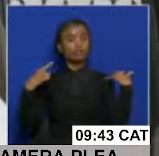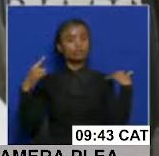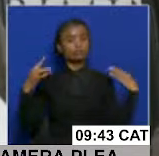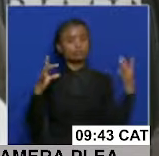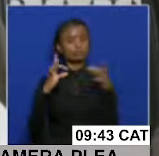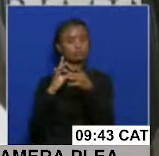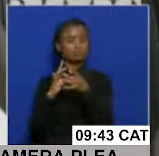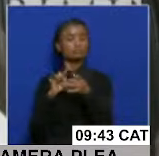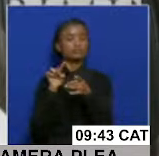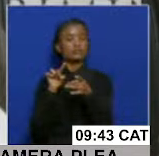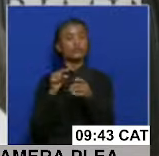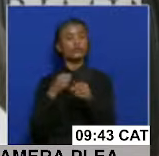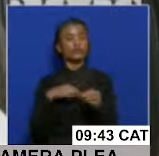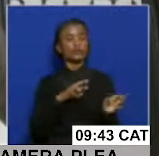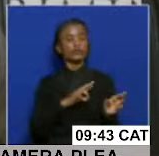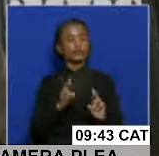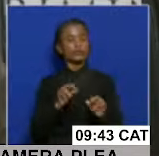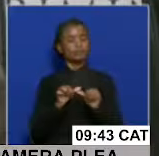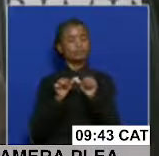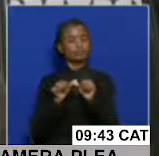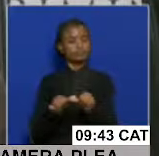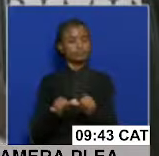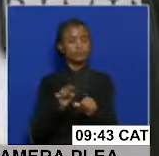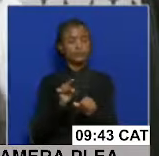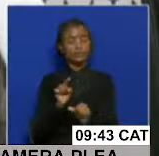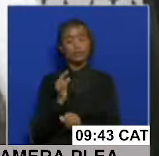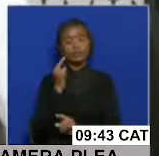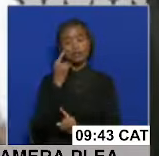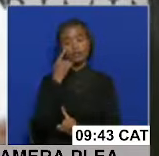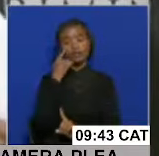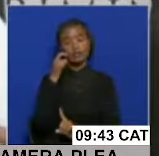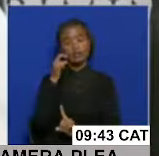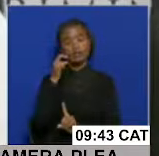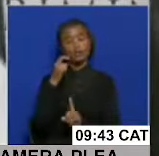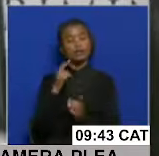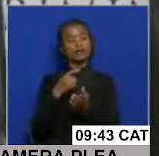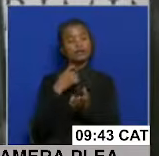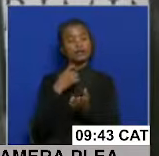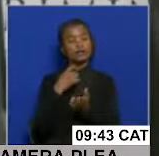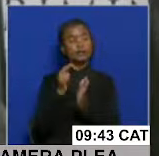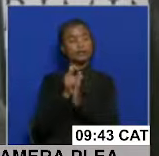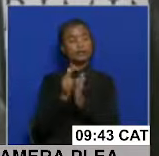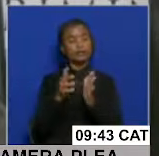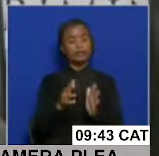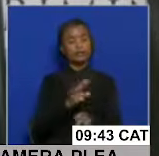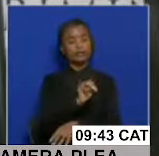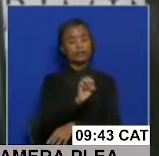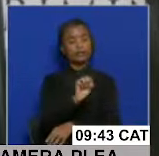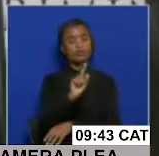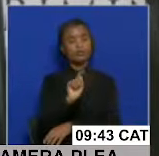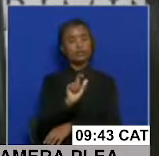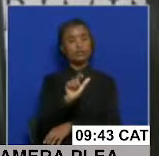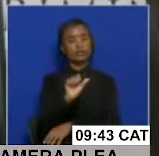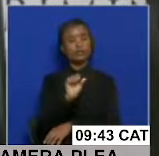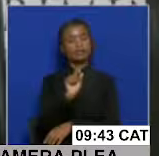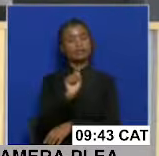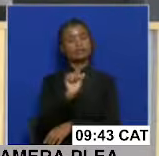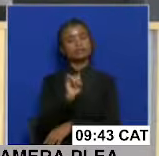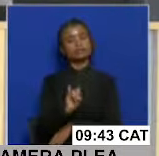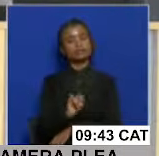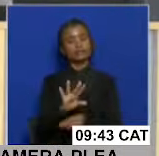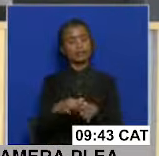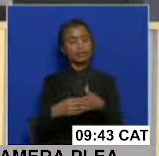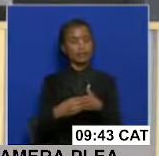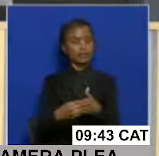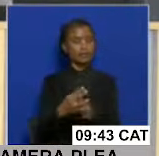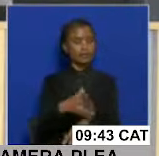by Advocate Mutlatsedi. Thank you. Thank you. And welcome back, Ms. Mutlatsedi. Thank